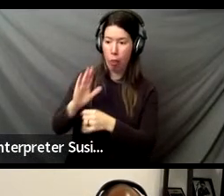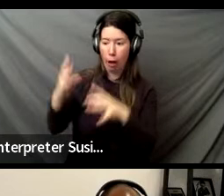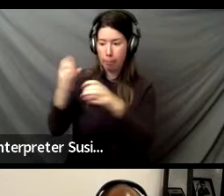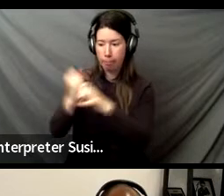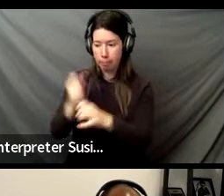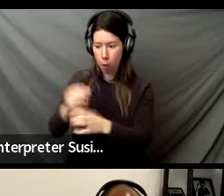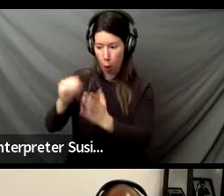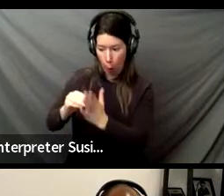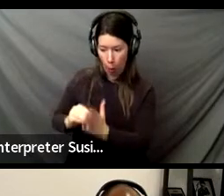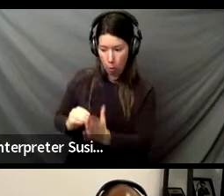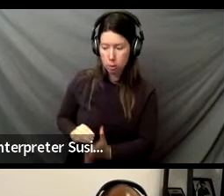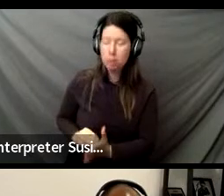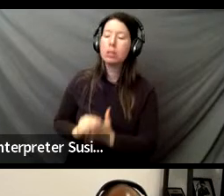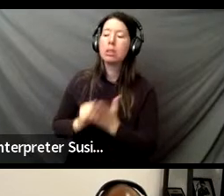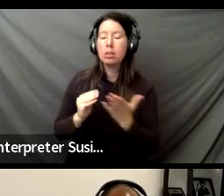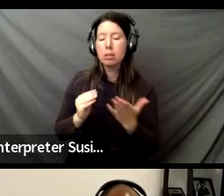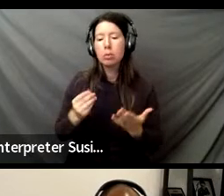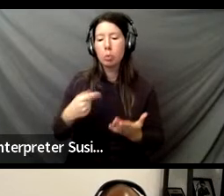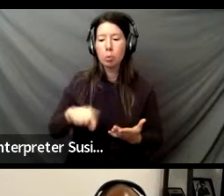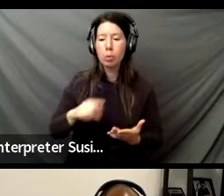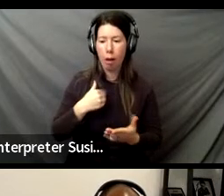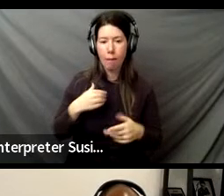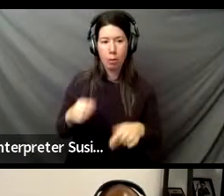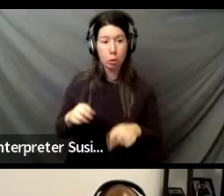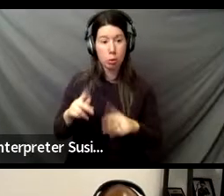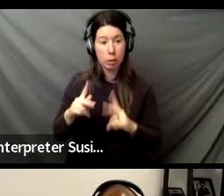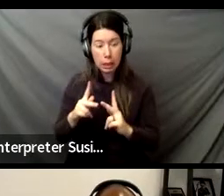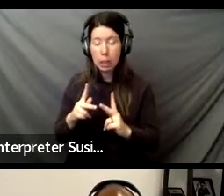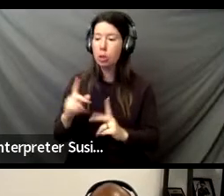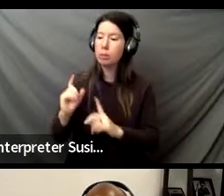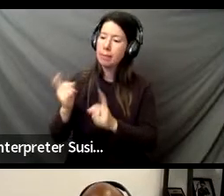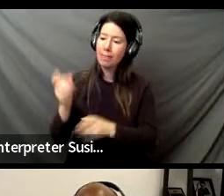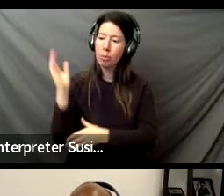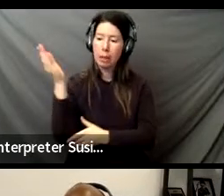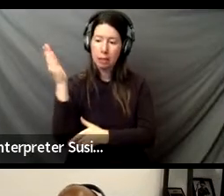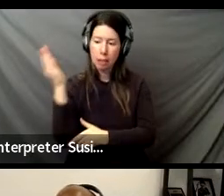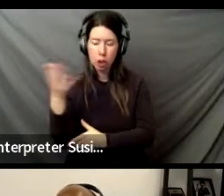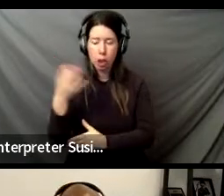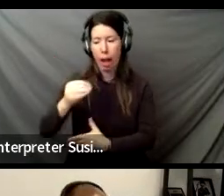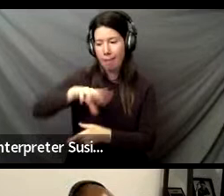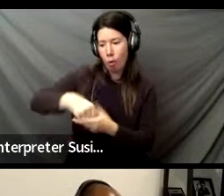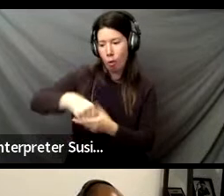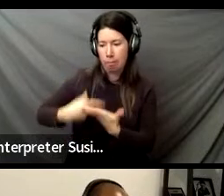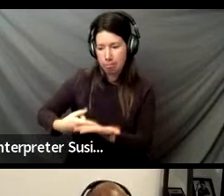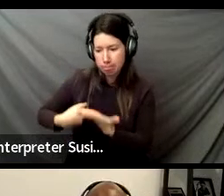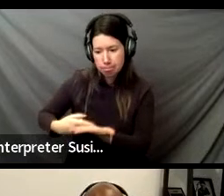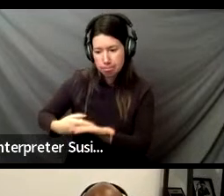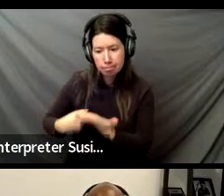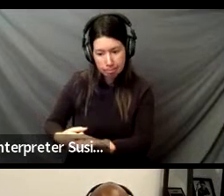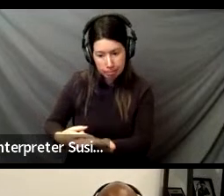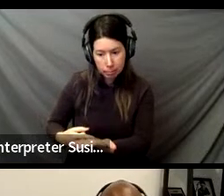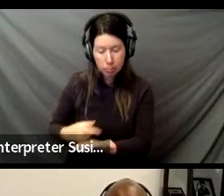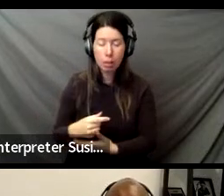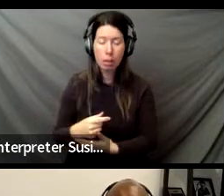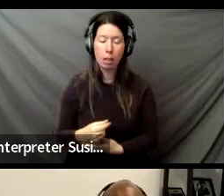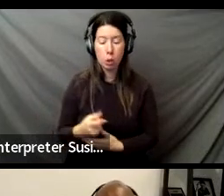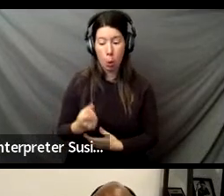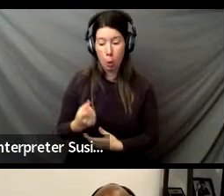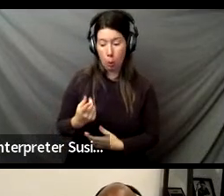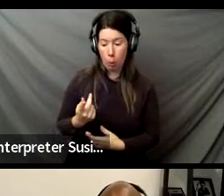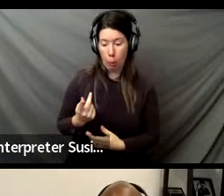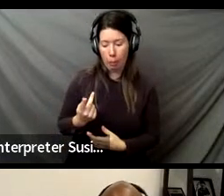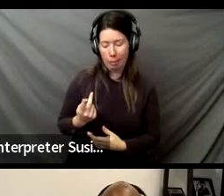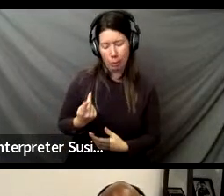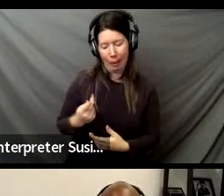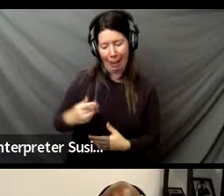have an opportunity to hear the presentations and the dialogue. And so we haven't met in a bit,